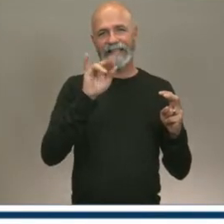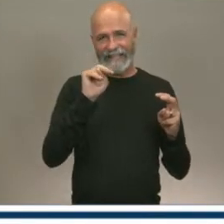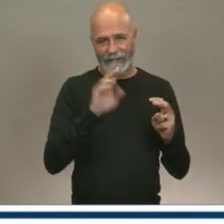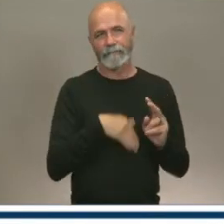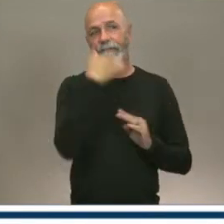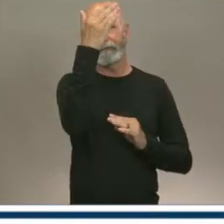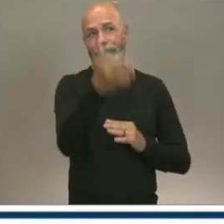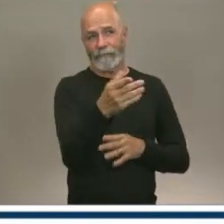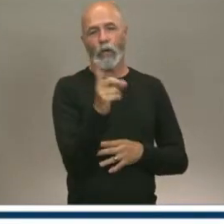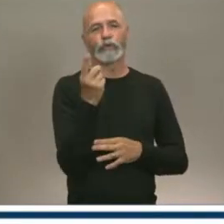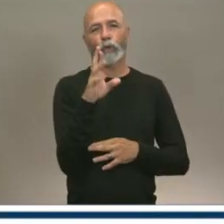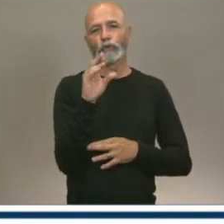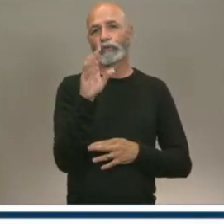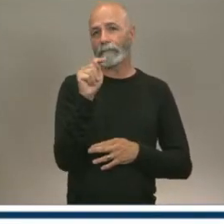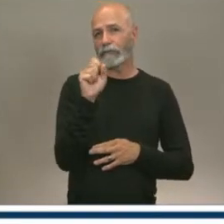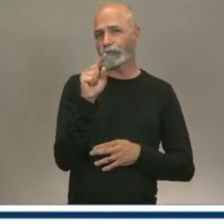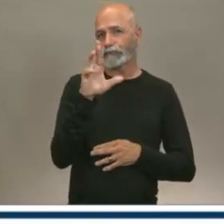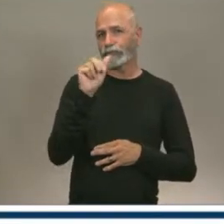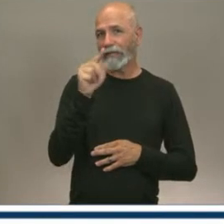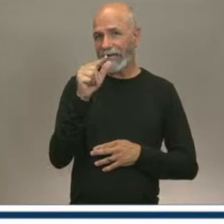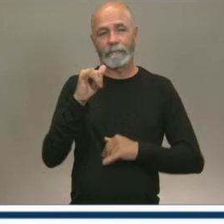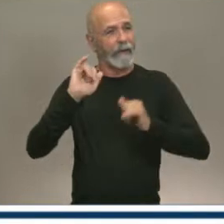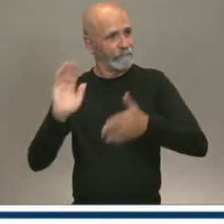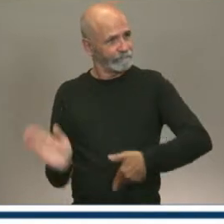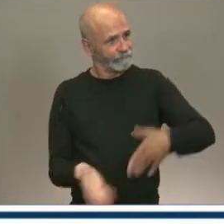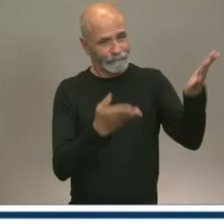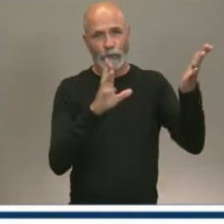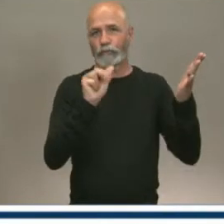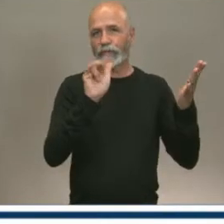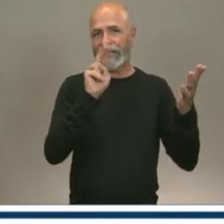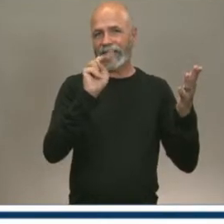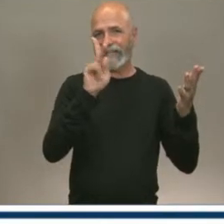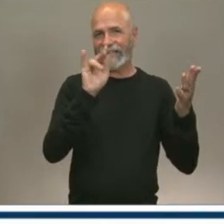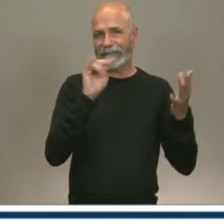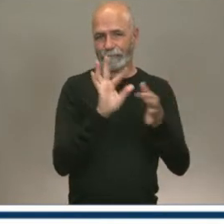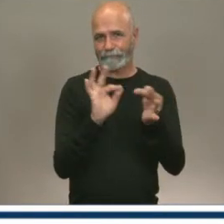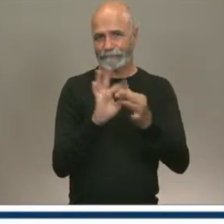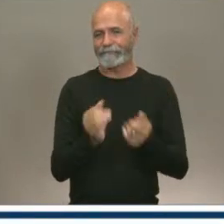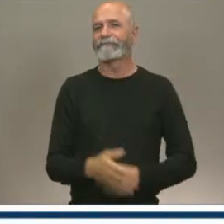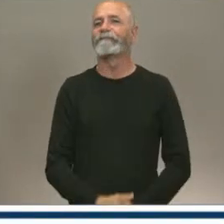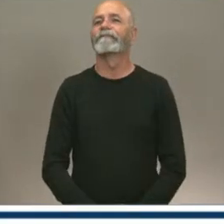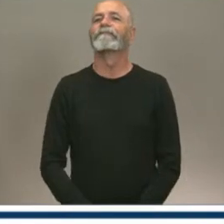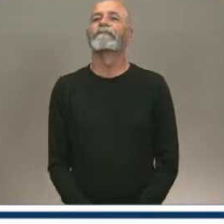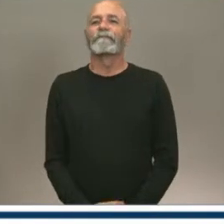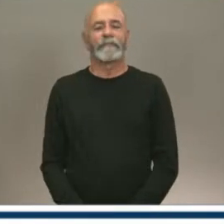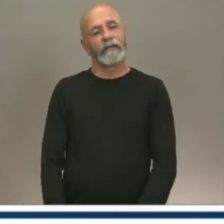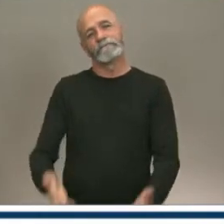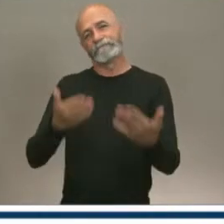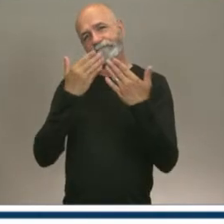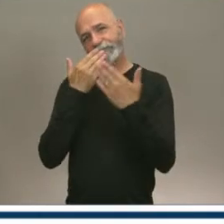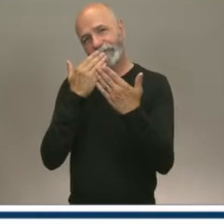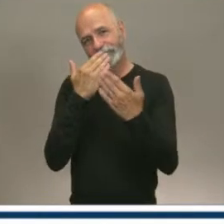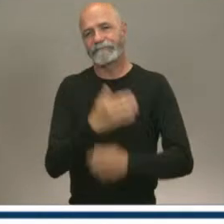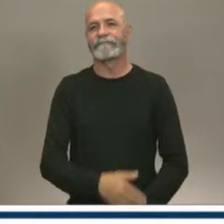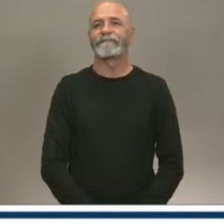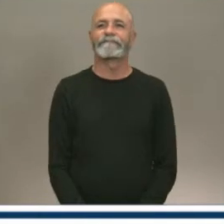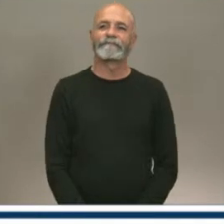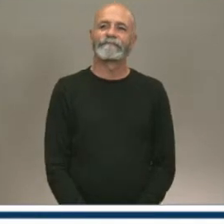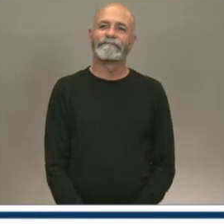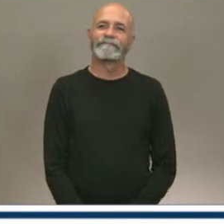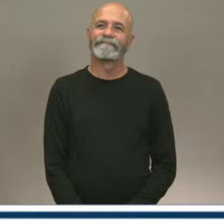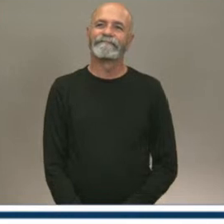and Nova Scotia's Chief Medical Officer of Health, Dr. Robert Strang. Go ahead, Premier. Thank you, Chrissy, and I just want to repeat